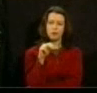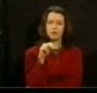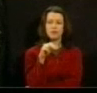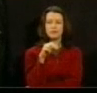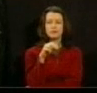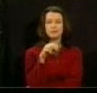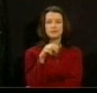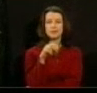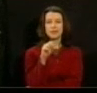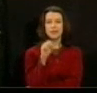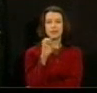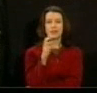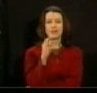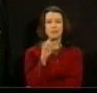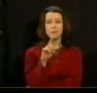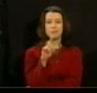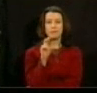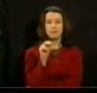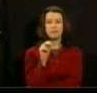Commissioner Smead,